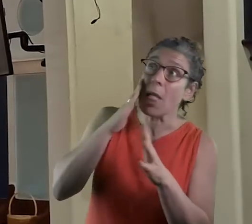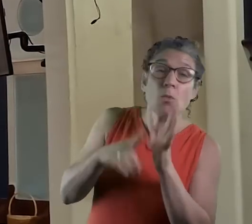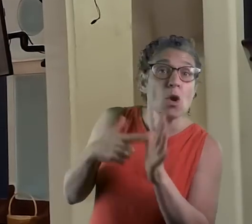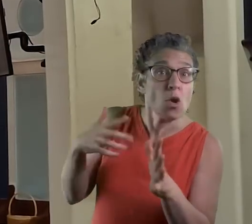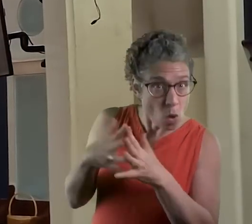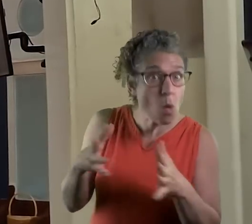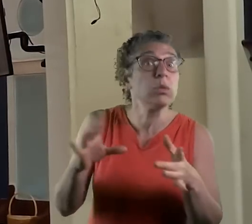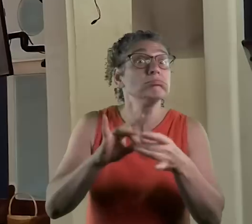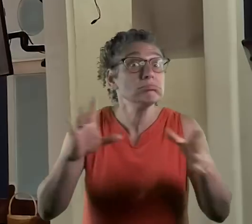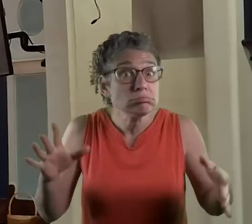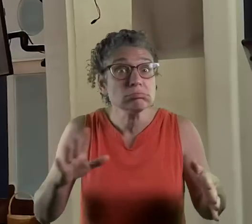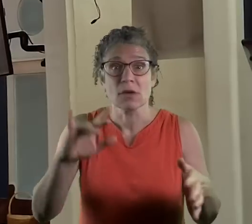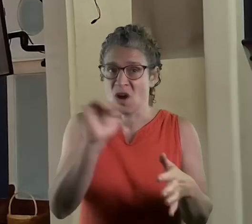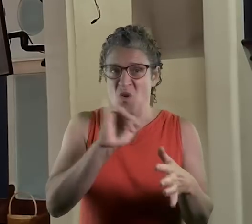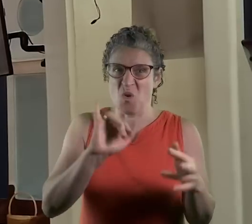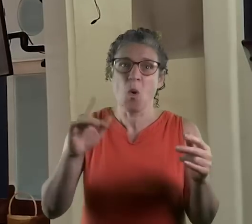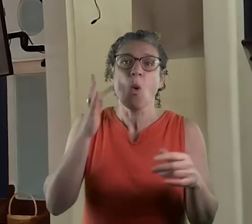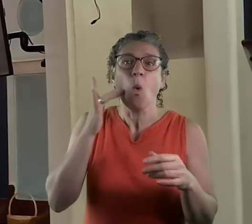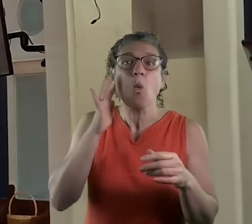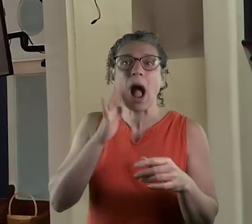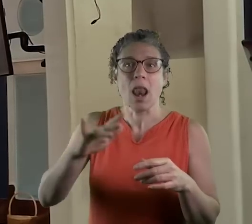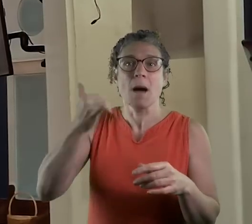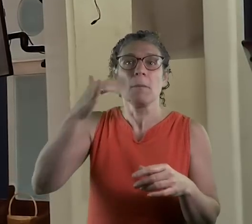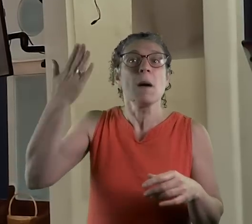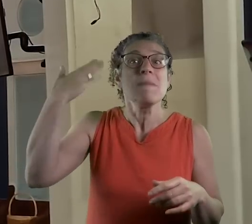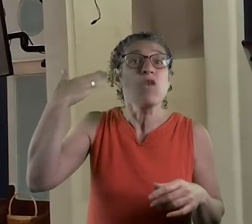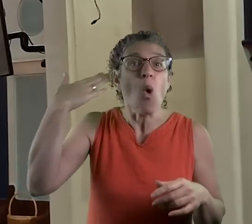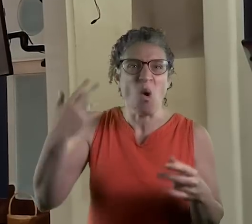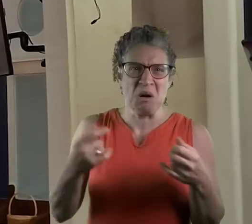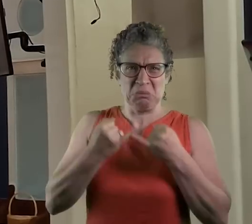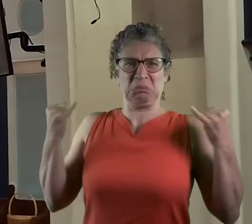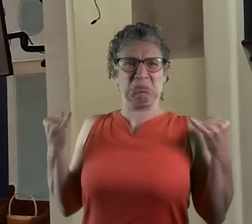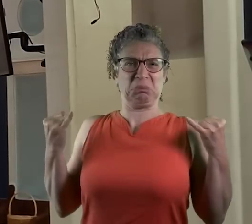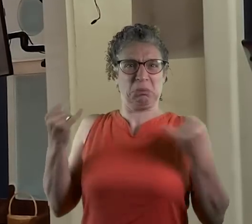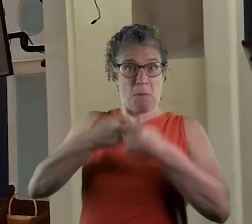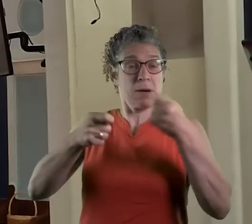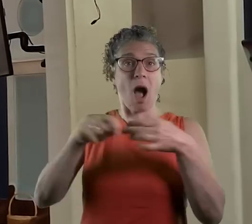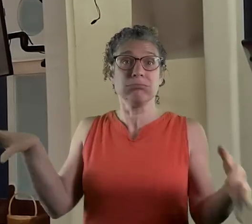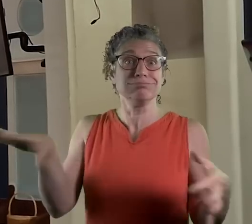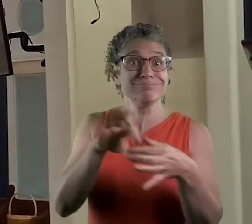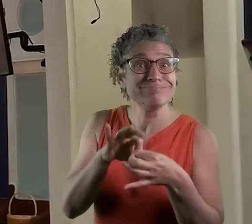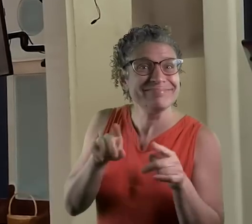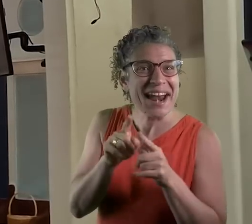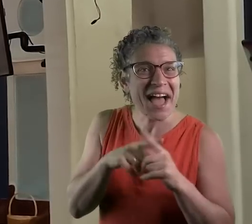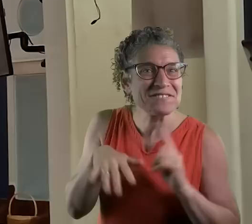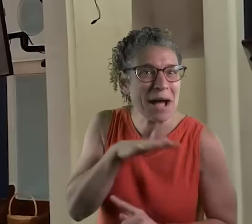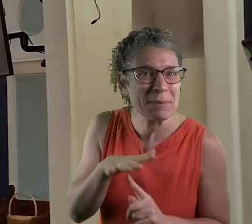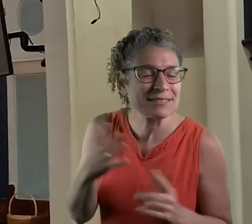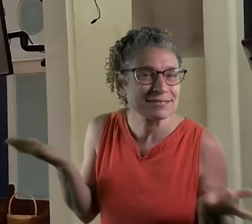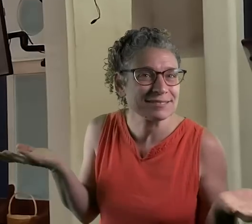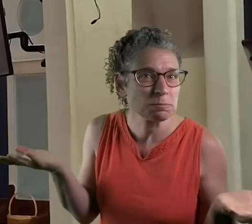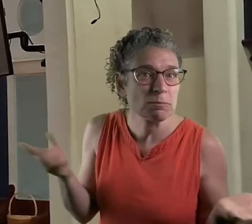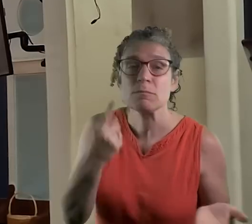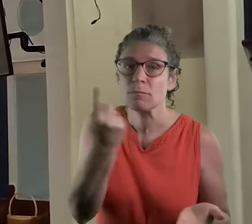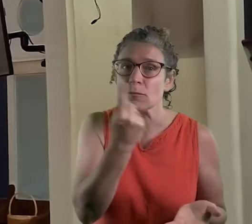her mother-in-law, and one's foes will be members of one's own household. Whoever